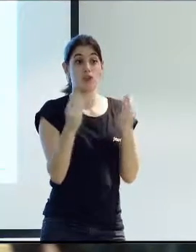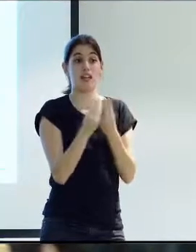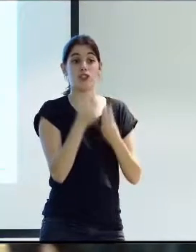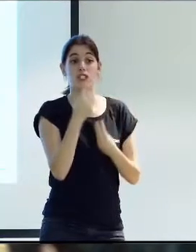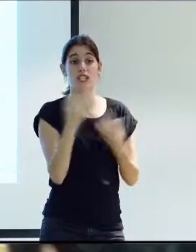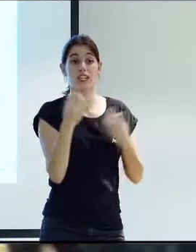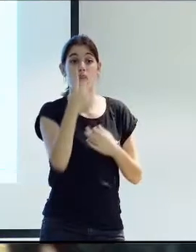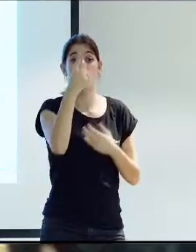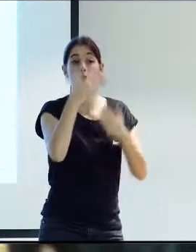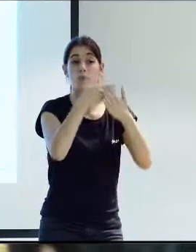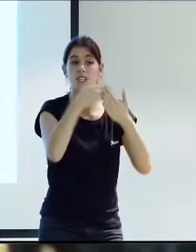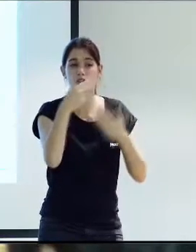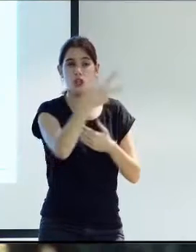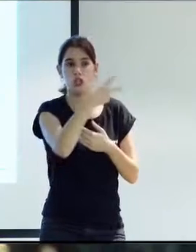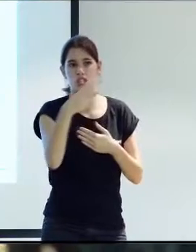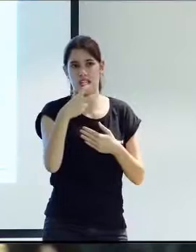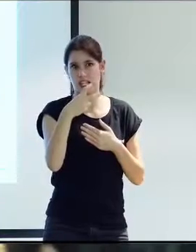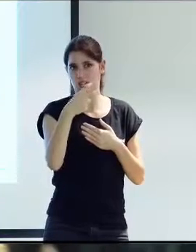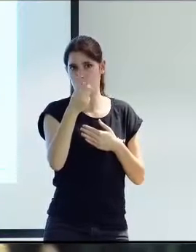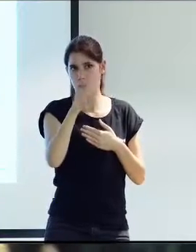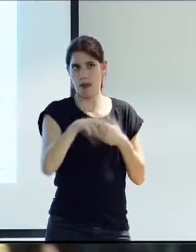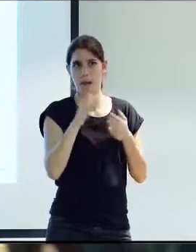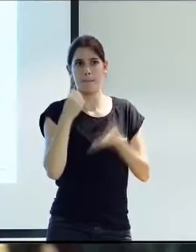dependents, and 1,200,